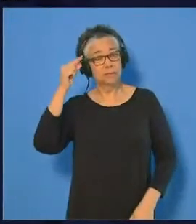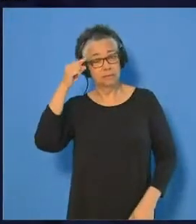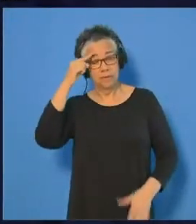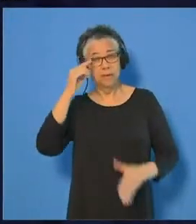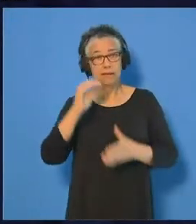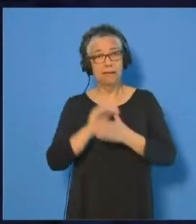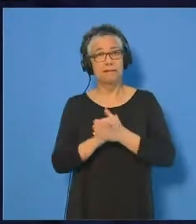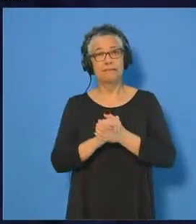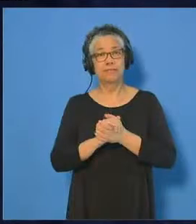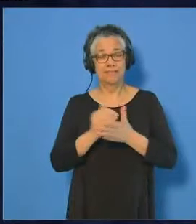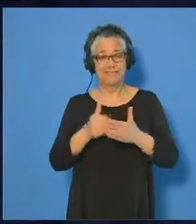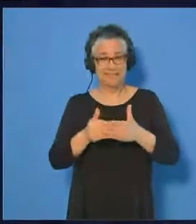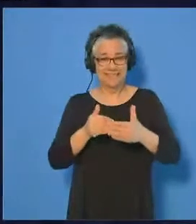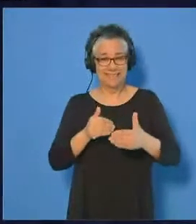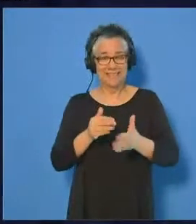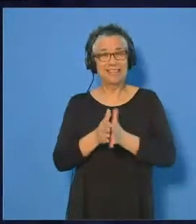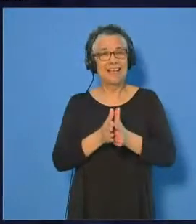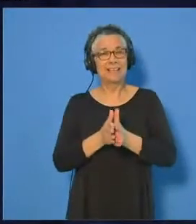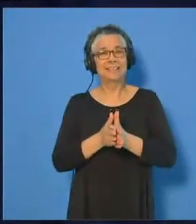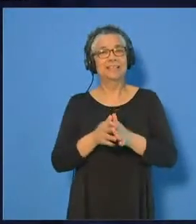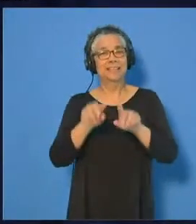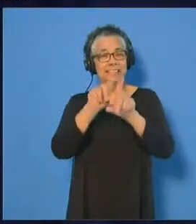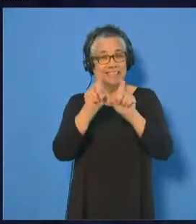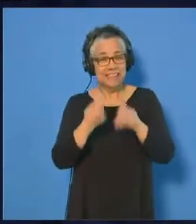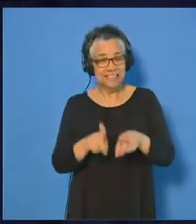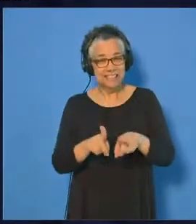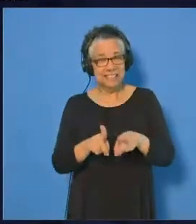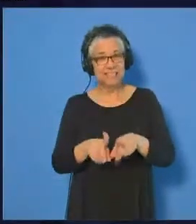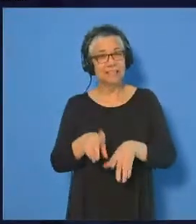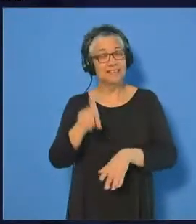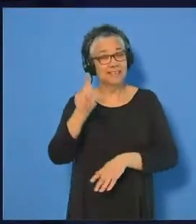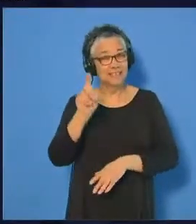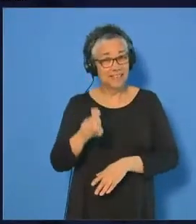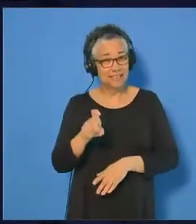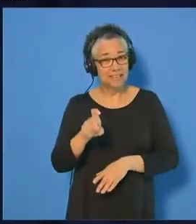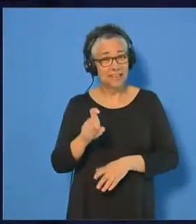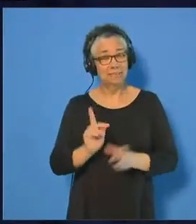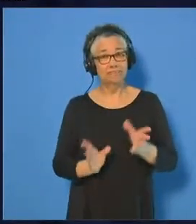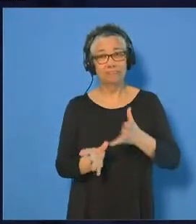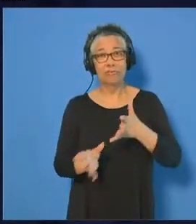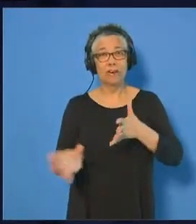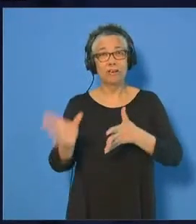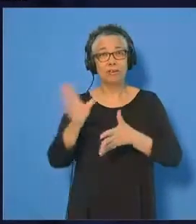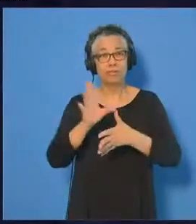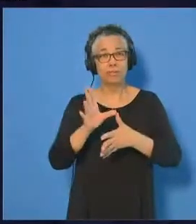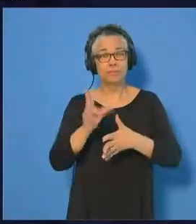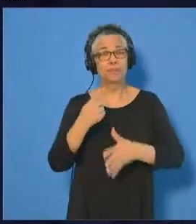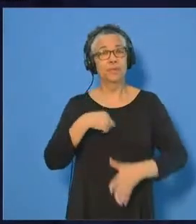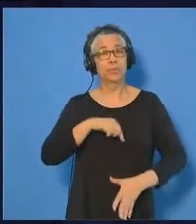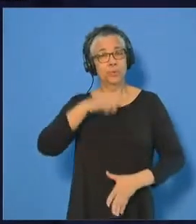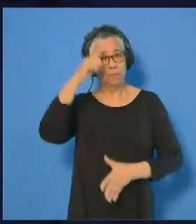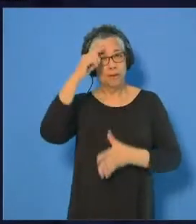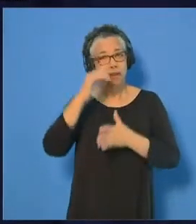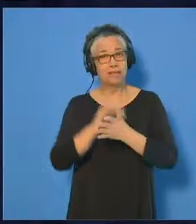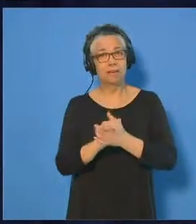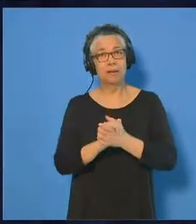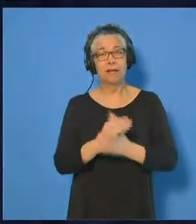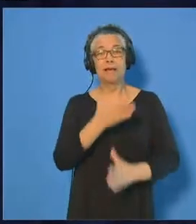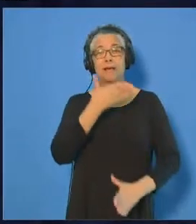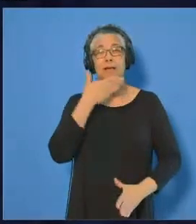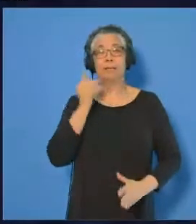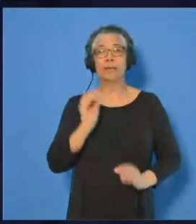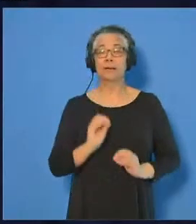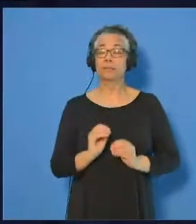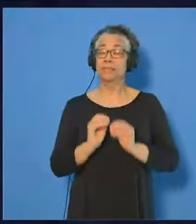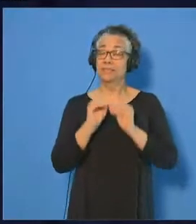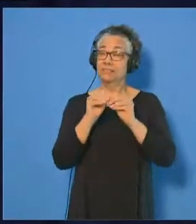enhanced testing capability is a necessity and a priority. We believe this because that would better position the